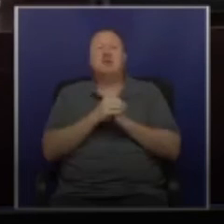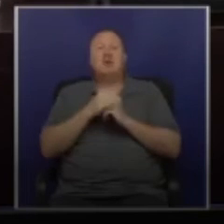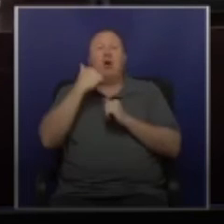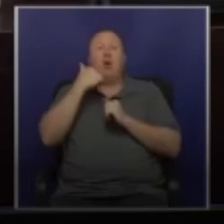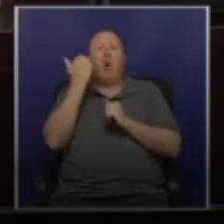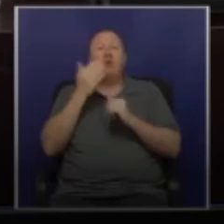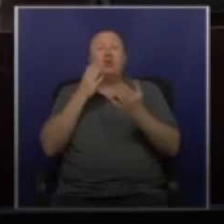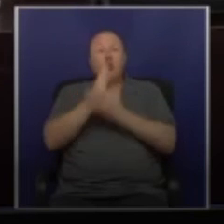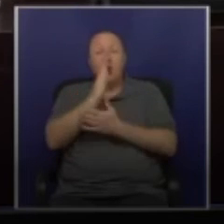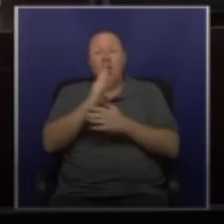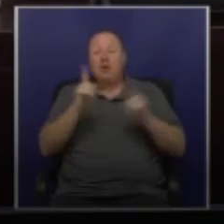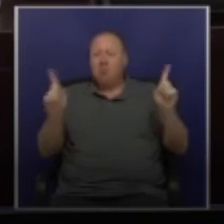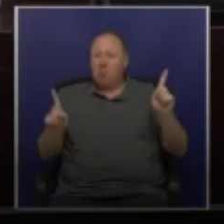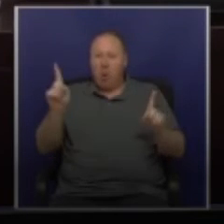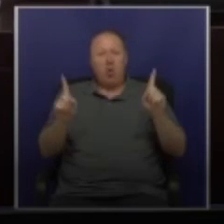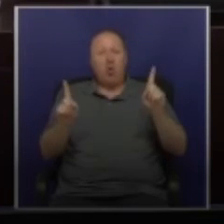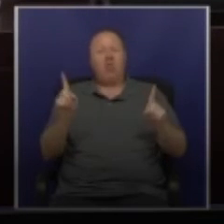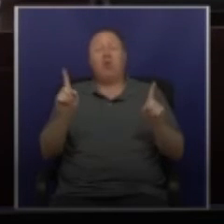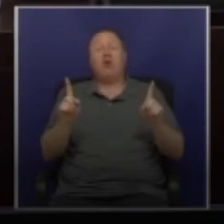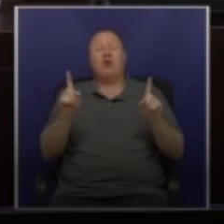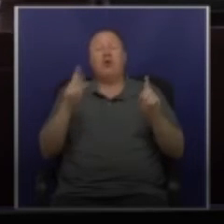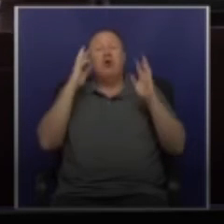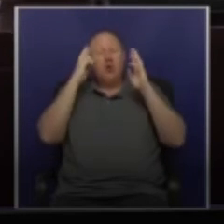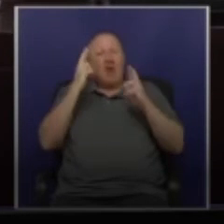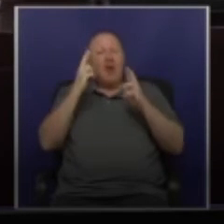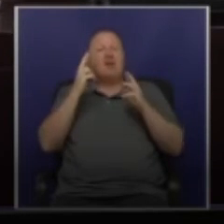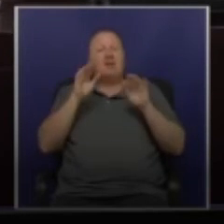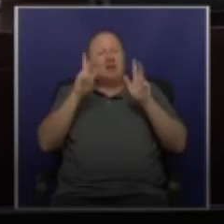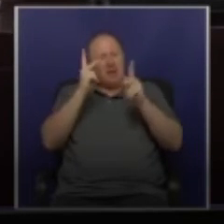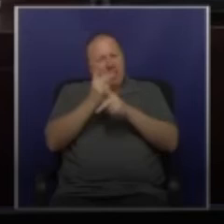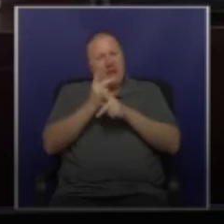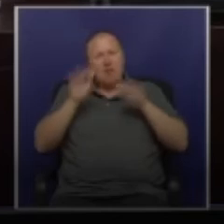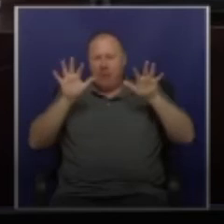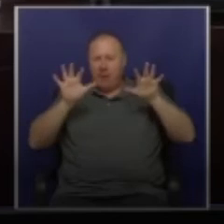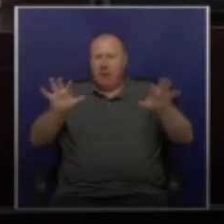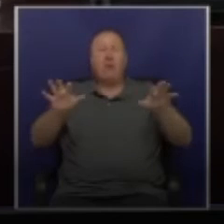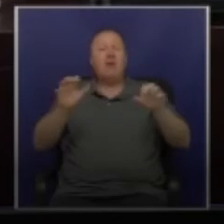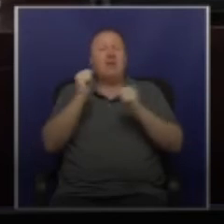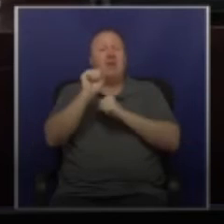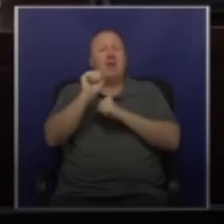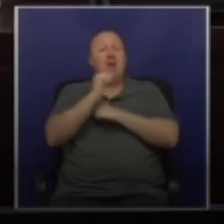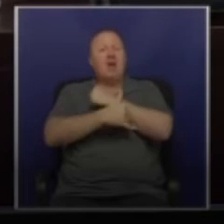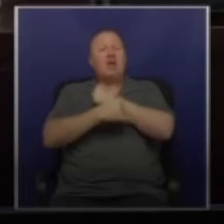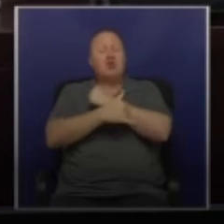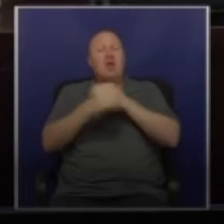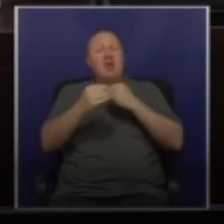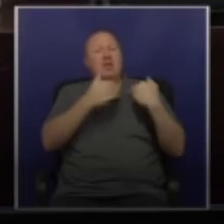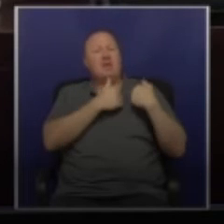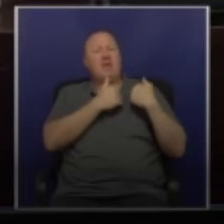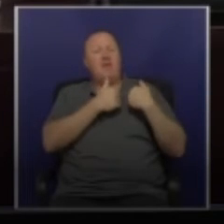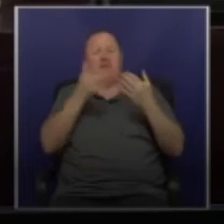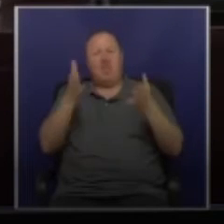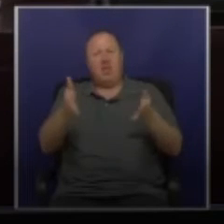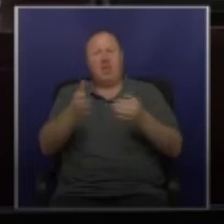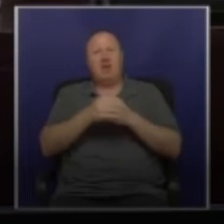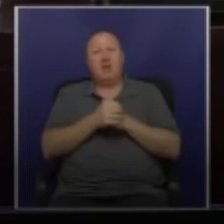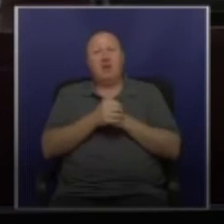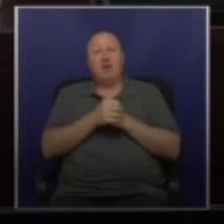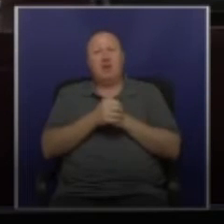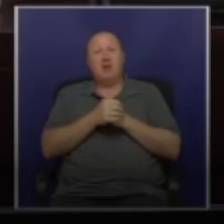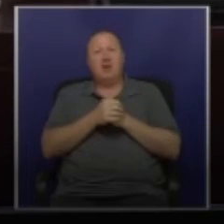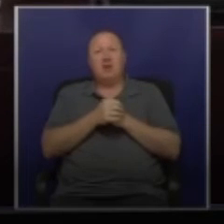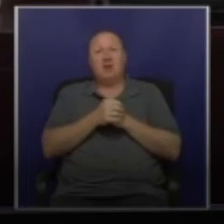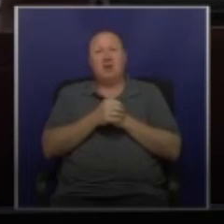rights of both the Israelis and the Palestinians to statehood, sovereignty, and security. Fundamentalists on both sides of